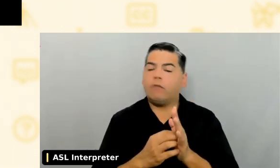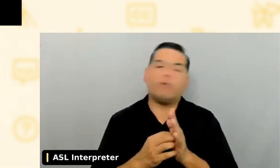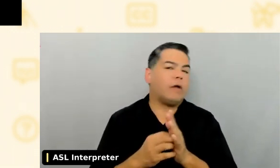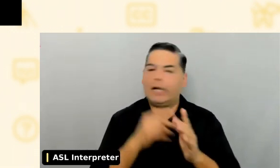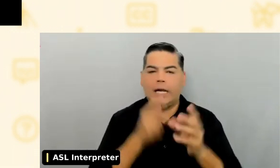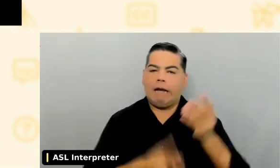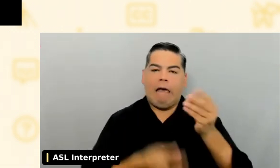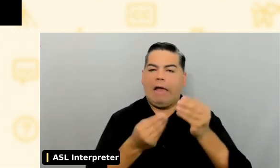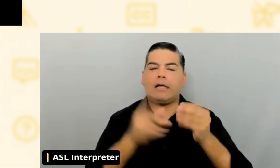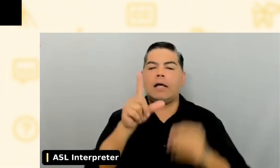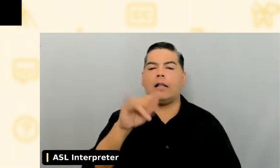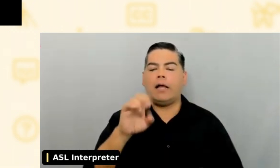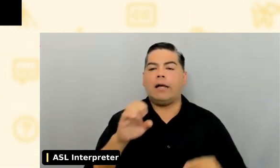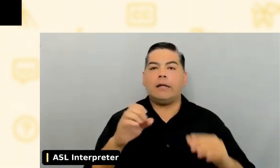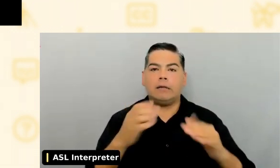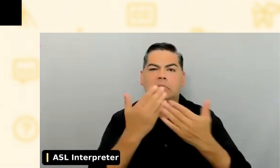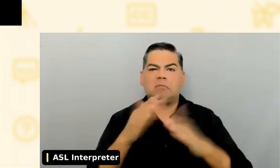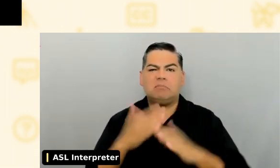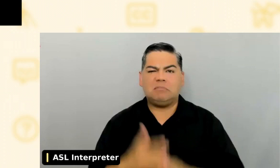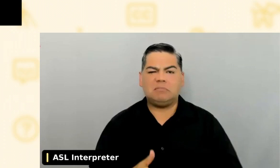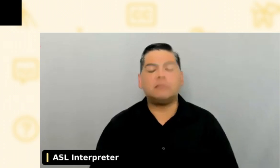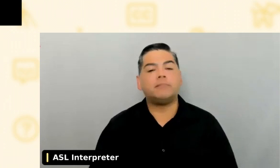adding a line break.